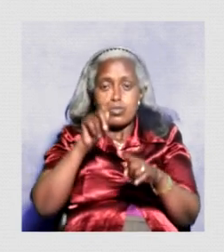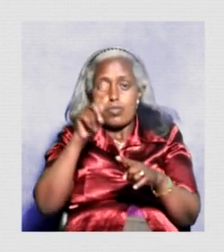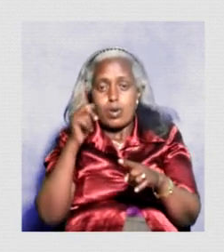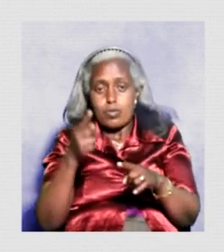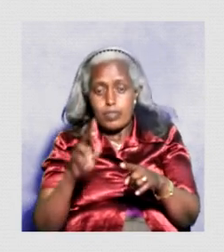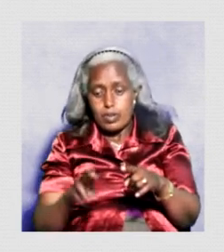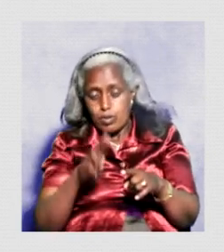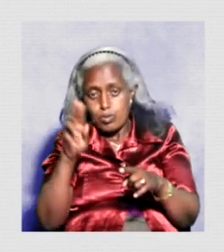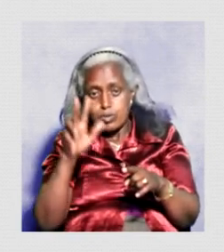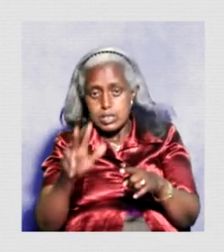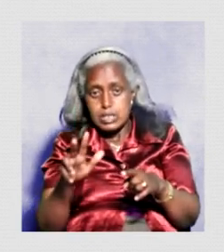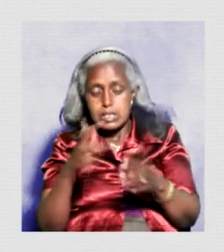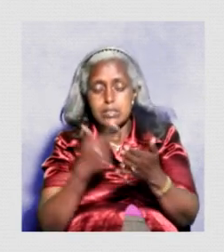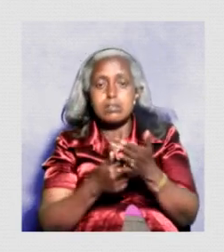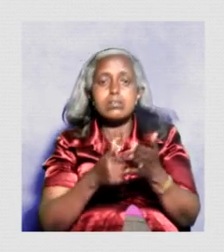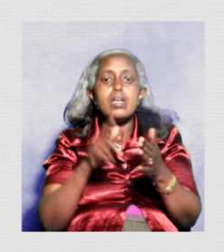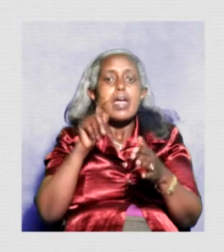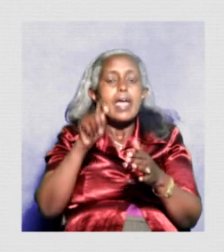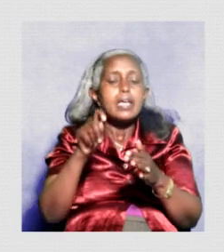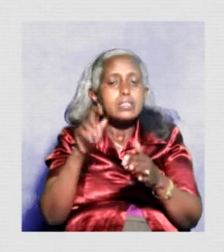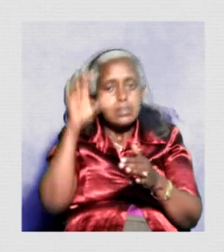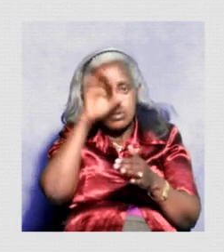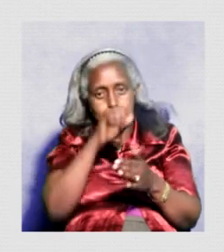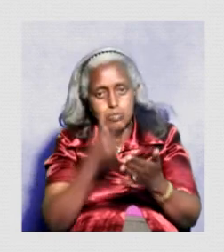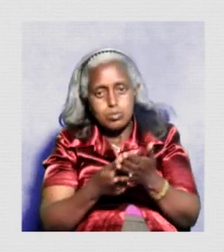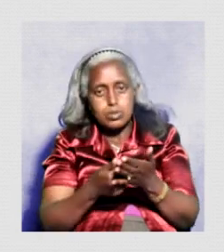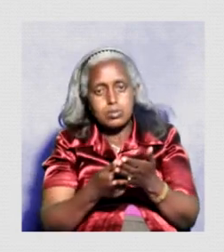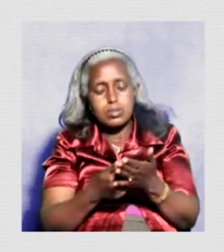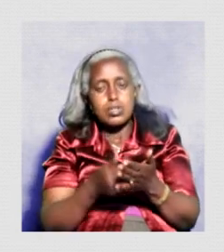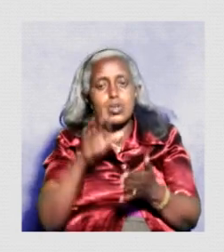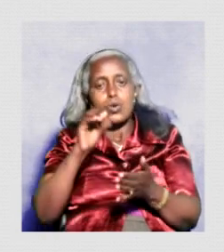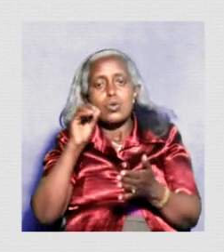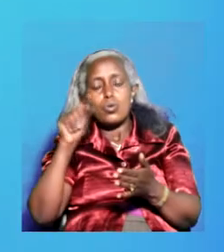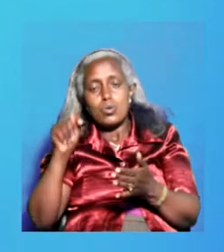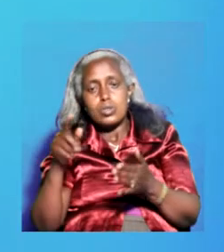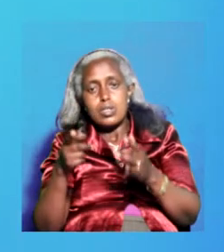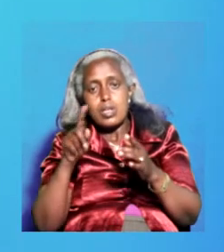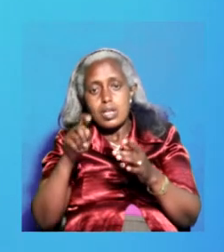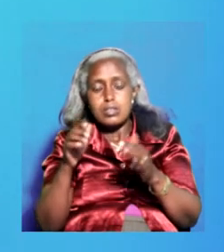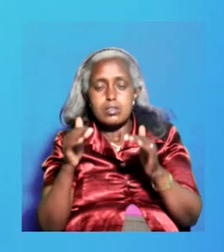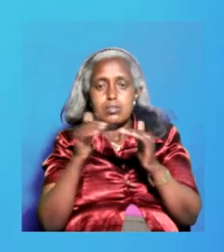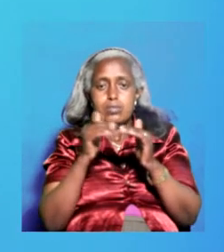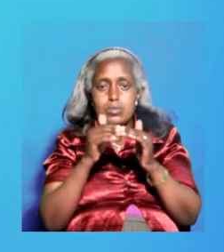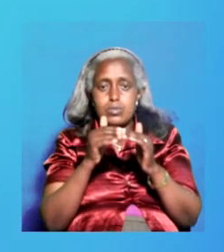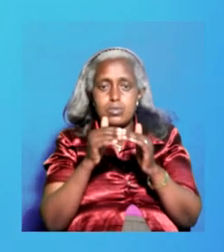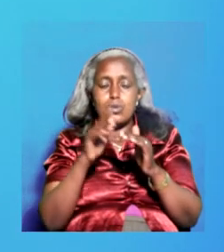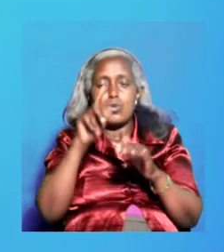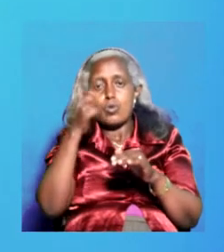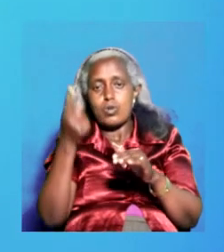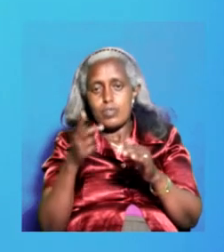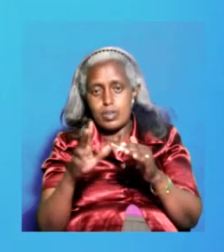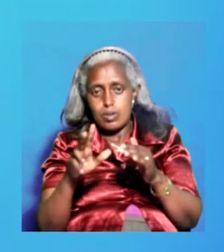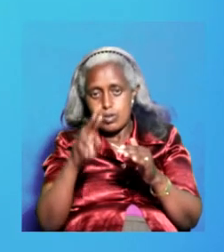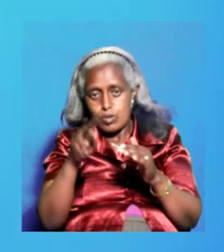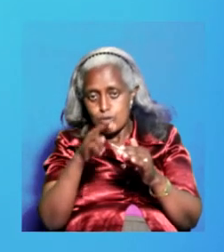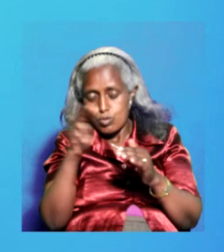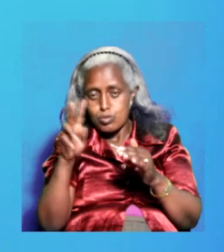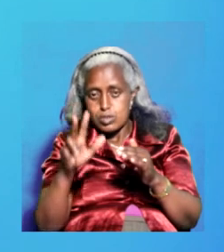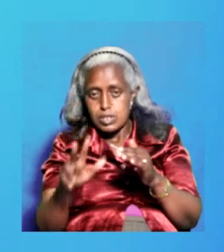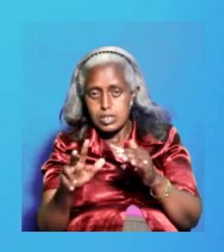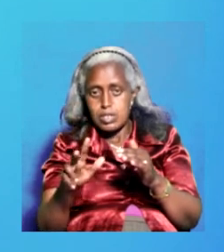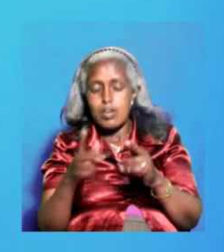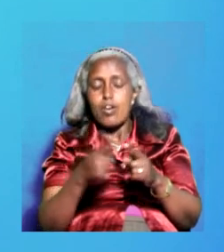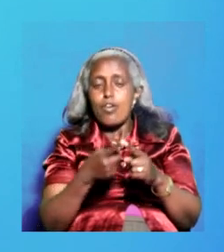To find this, assume to be x. So from this, cot x gives you 1 over root 3